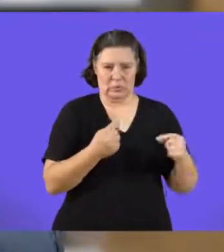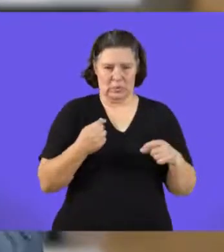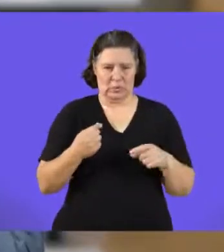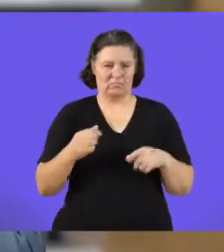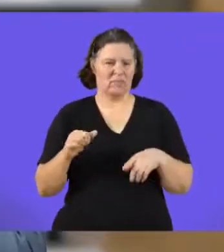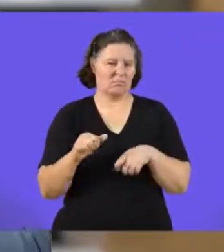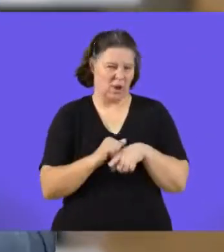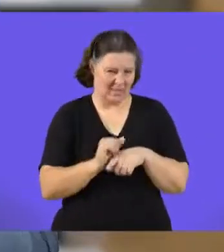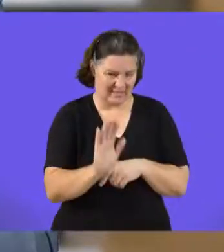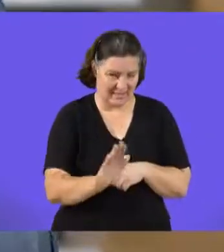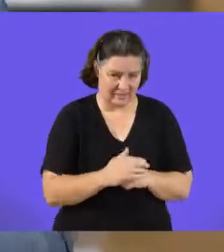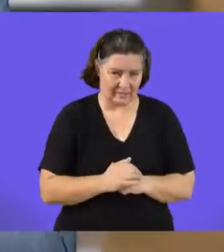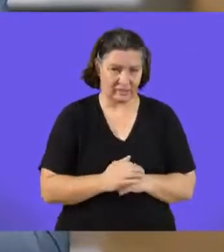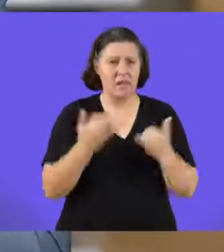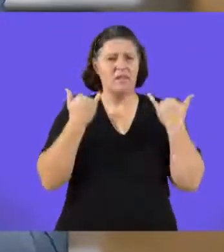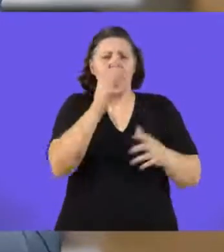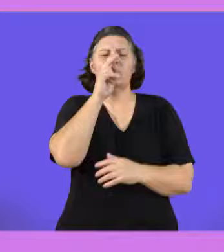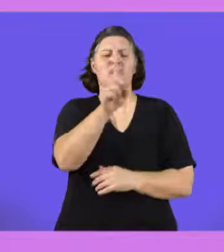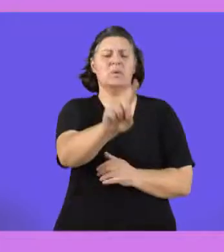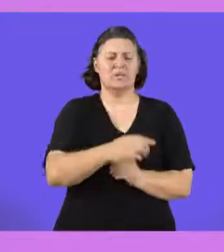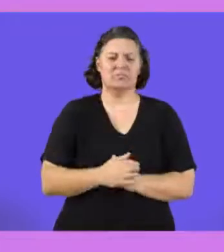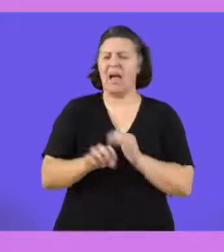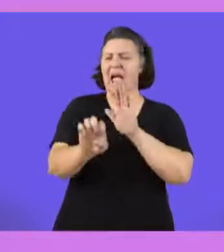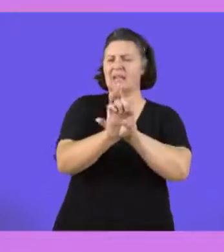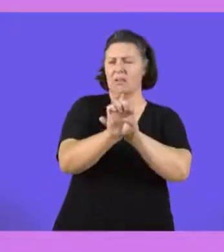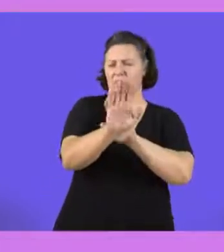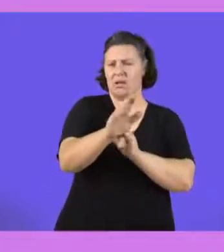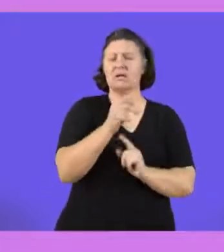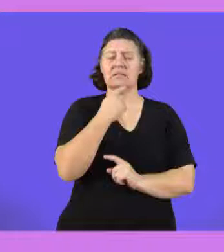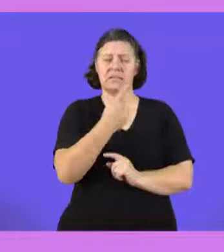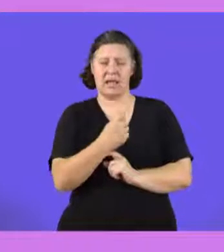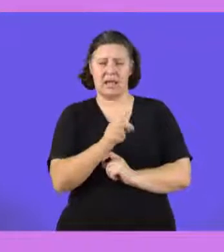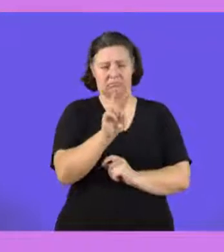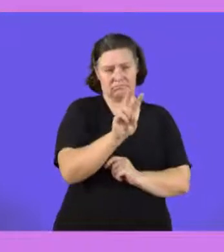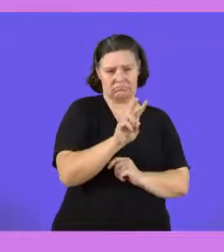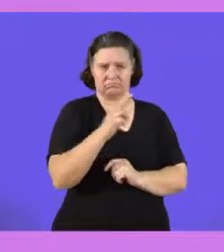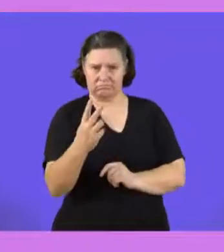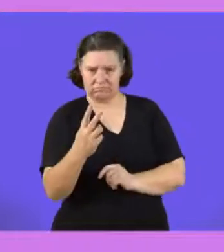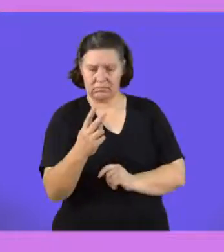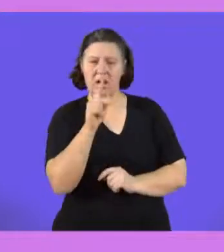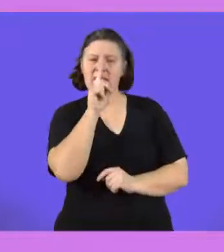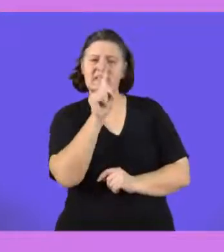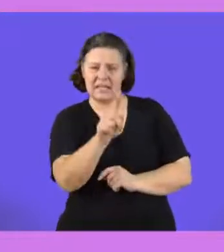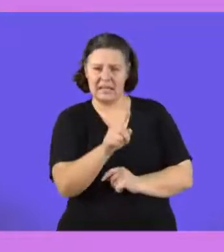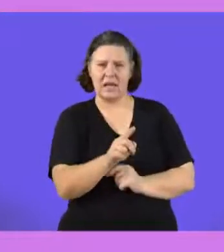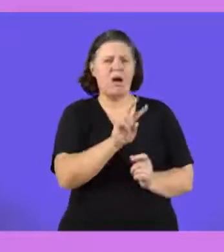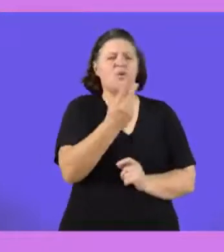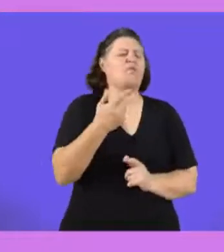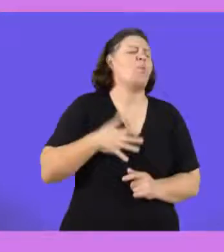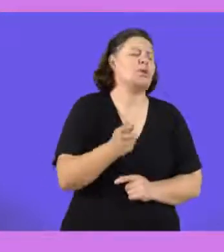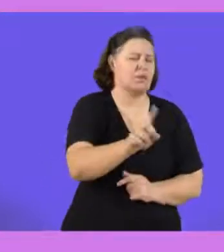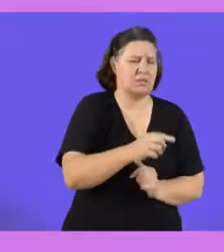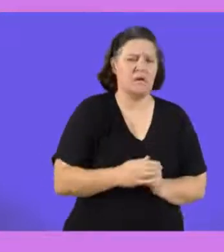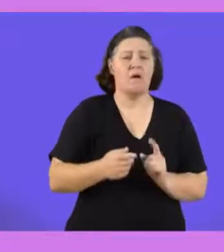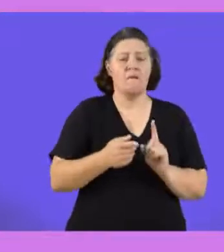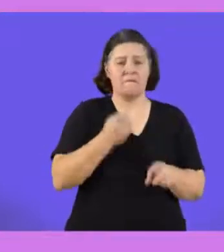this into practice. Now, what you currently see is an example, right? So I'm saying convert the following. Now, let's see what